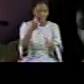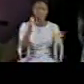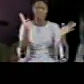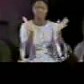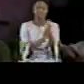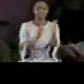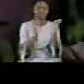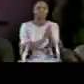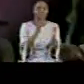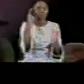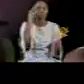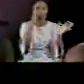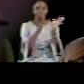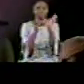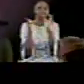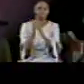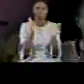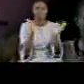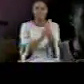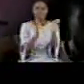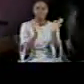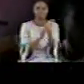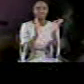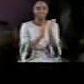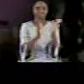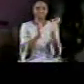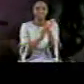together for the lord jesus christ